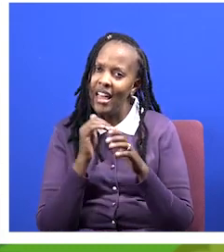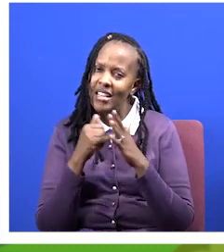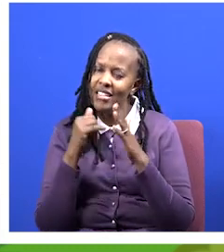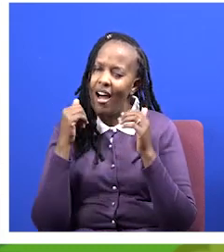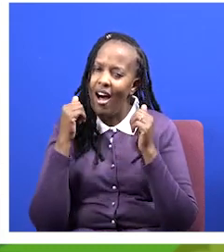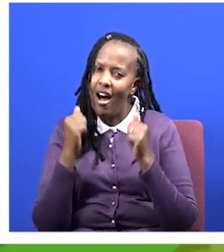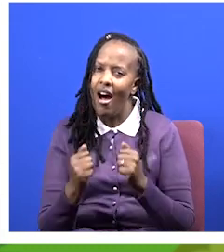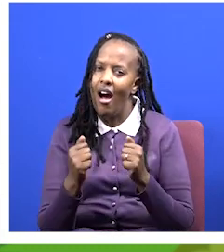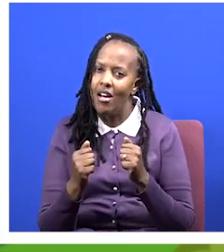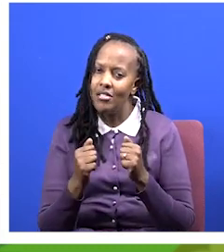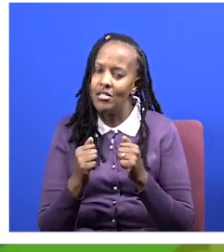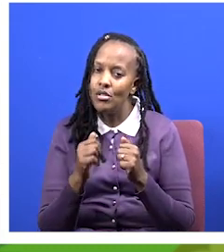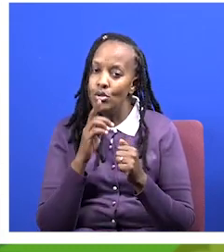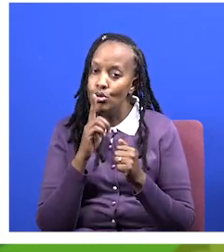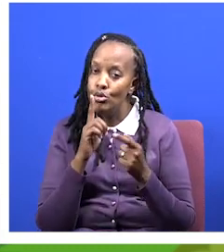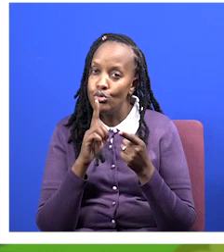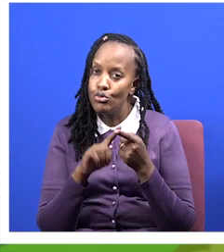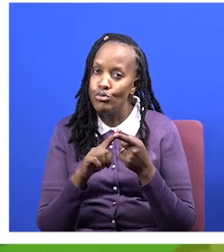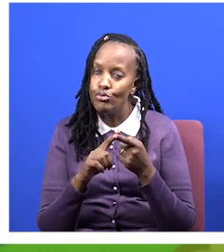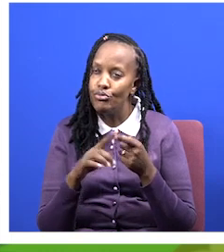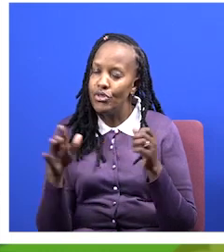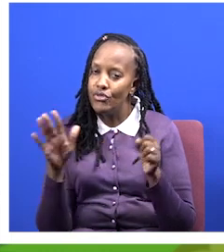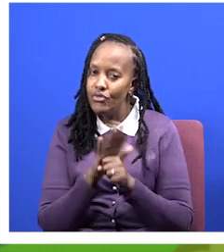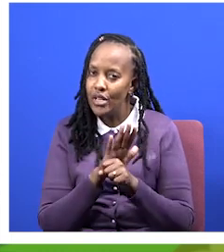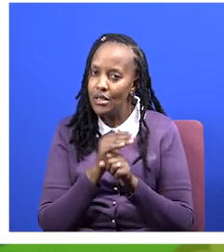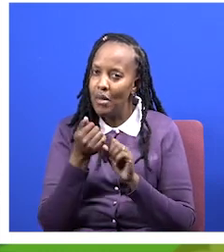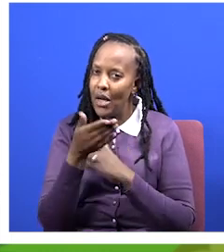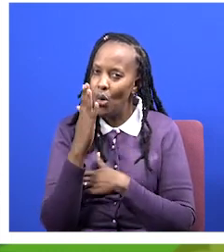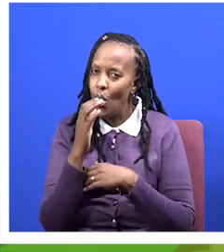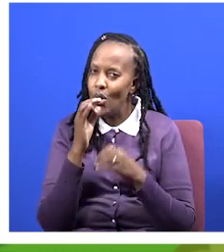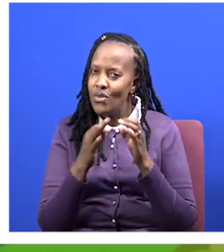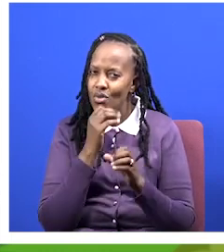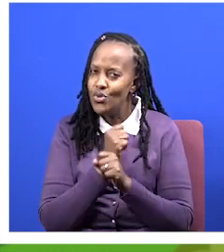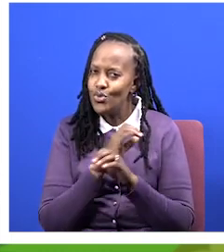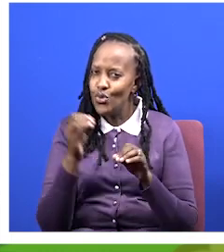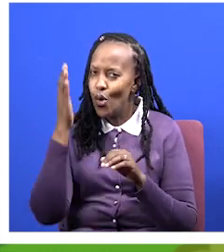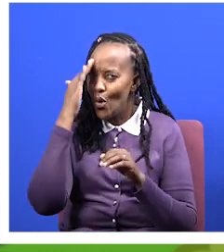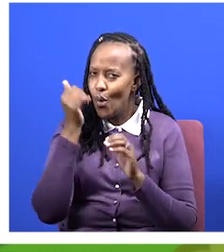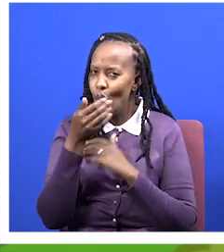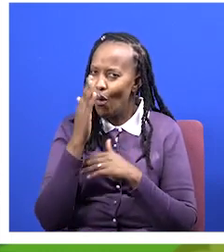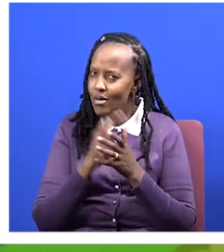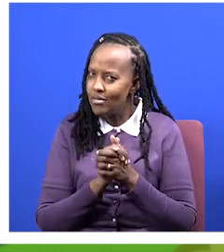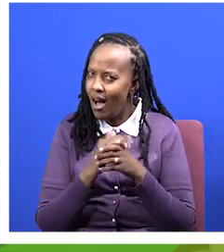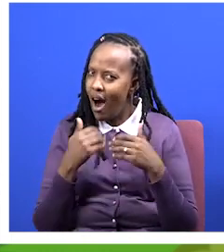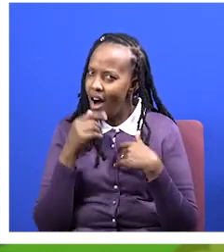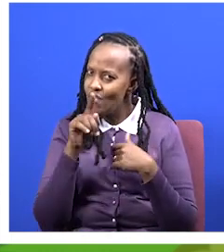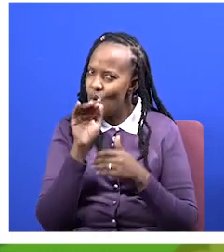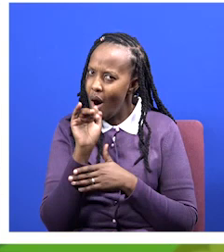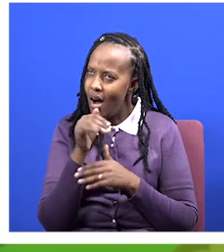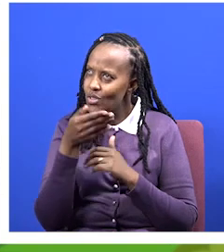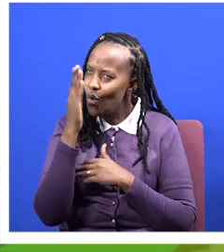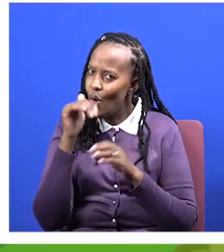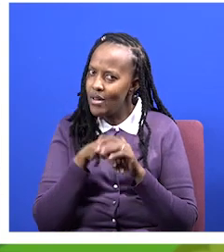it's hard to be filled by God if you don't even know God. Have you asked God